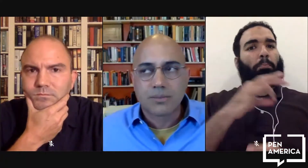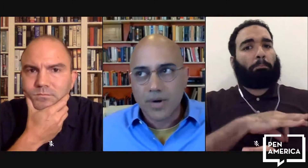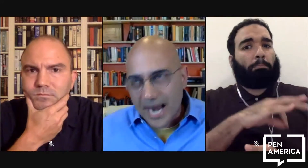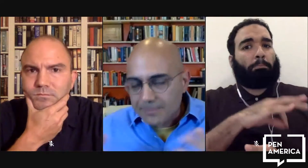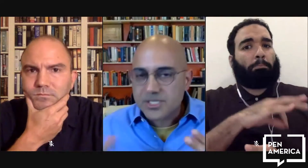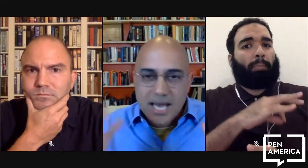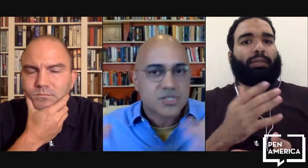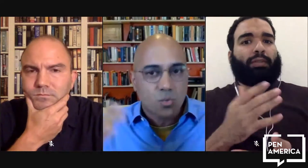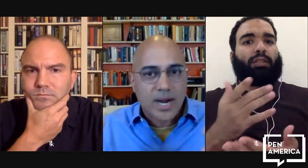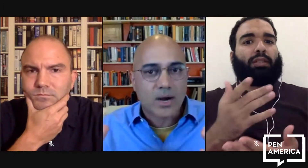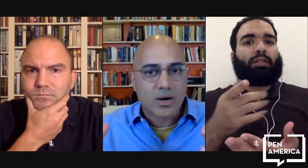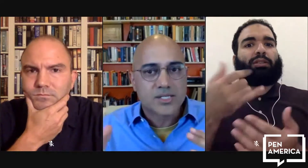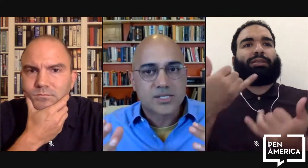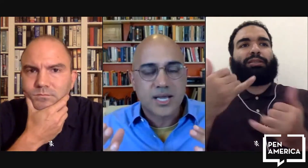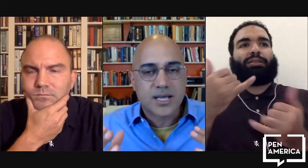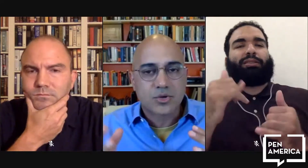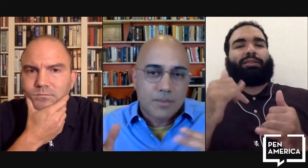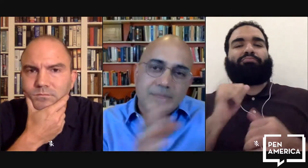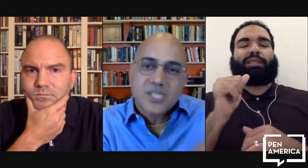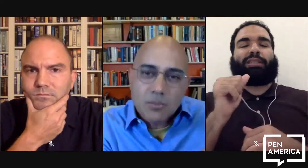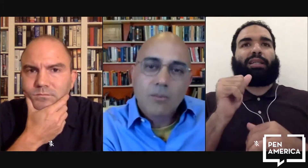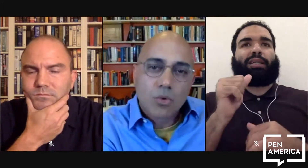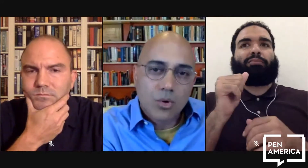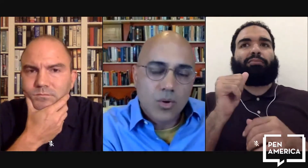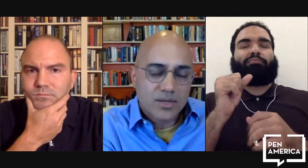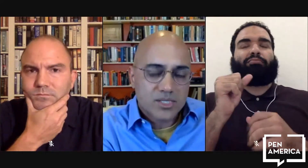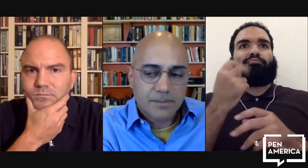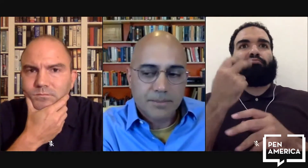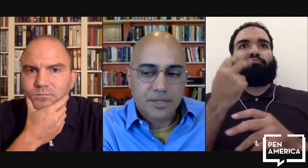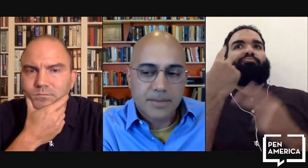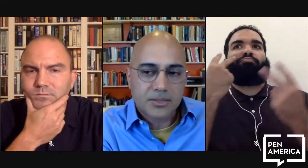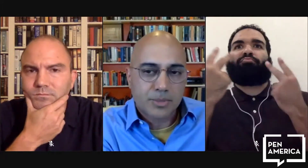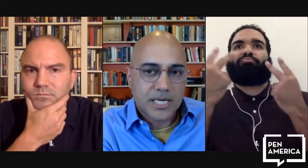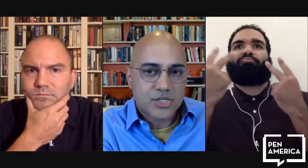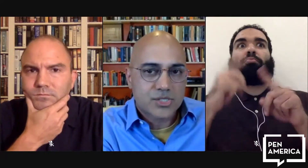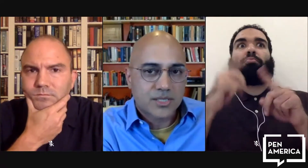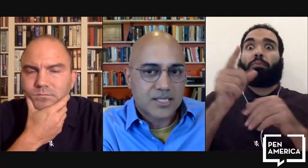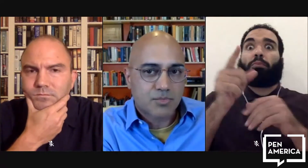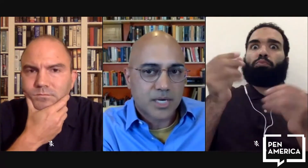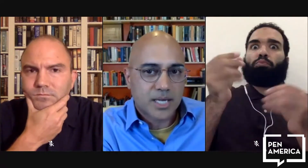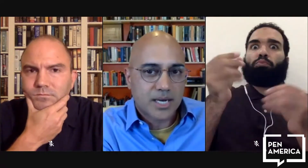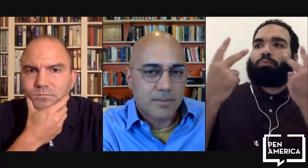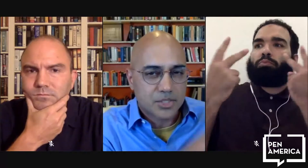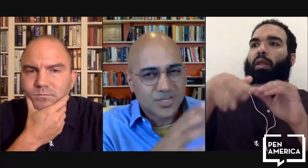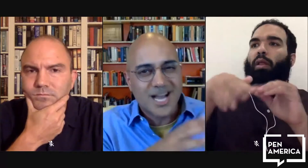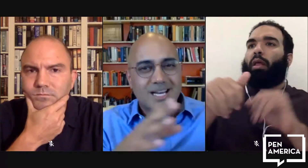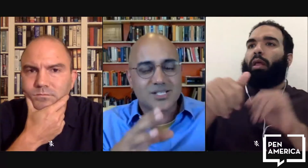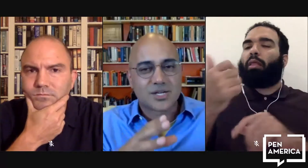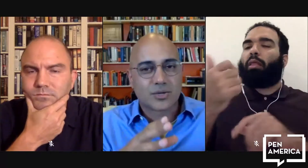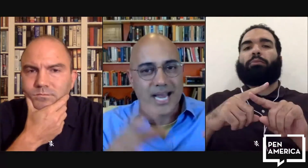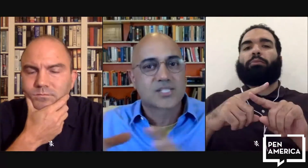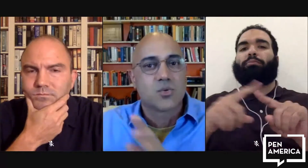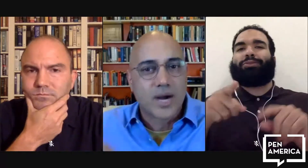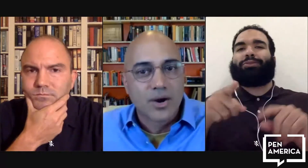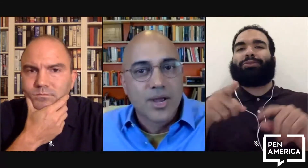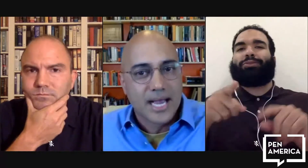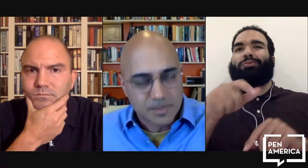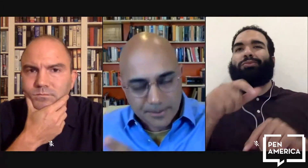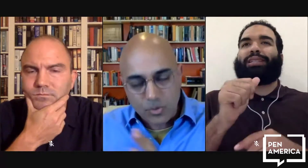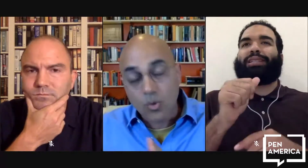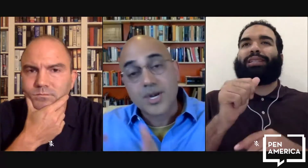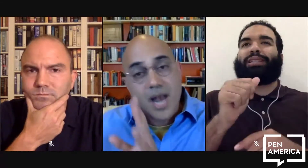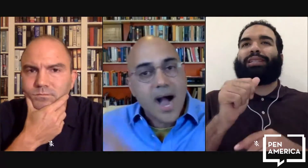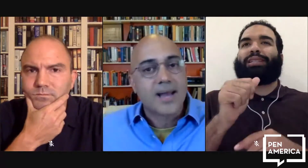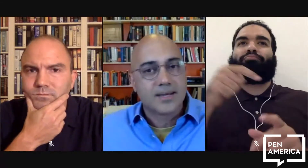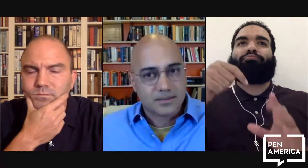you are perhaps not as aware as you're maybe somewhat more aware than some people about the predations that's predicated on, but you're not necessarily as aware as